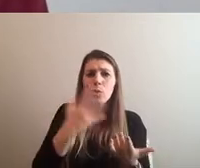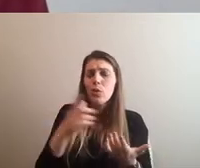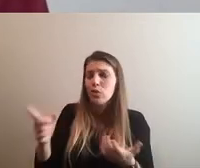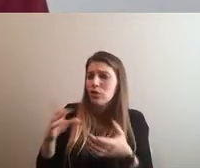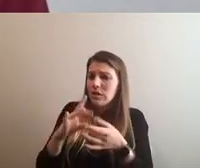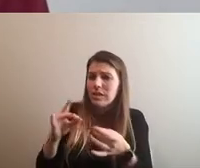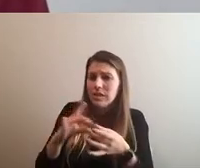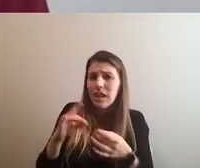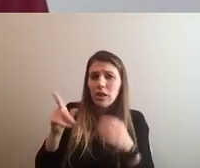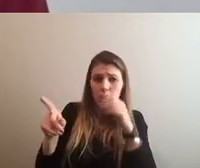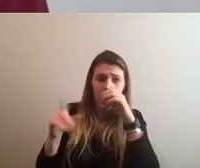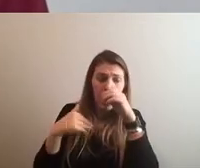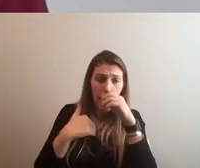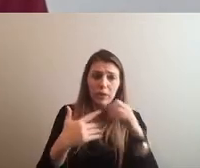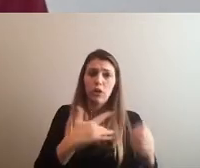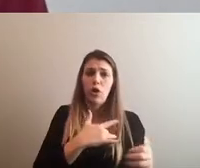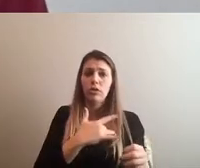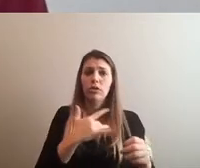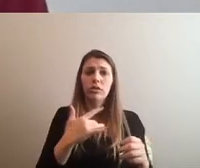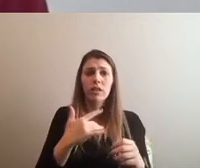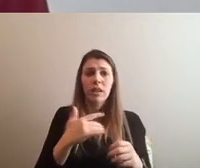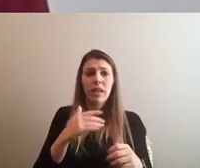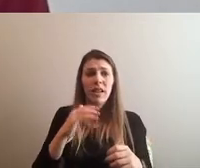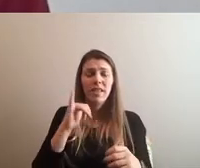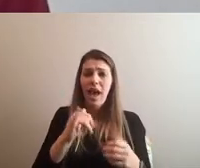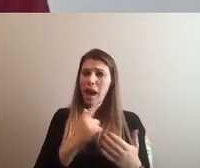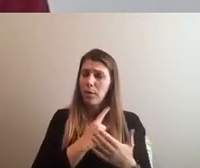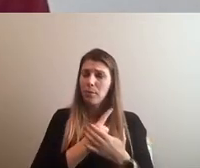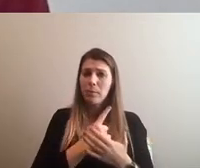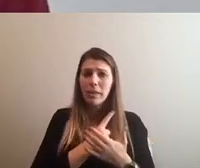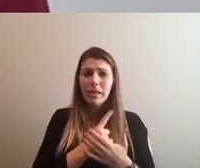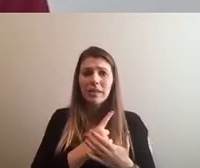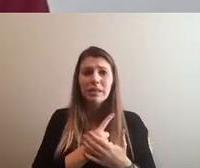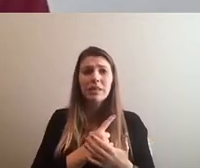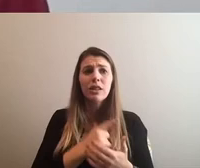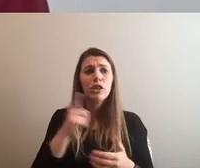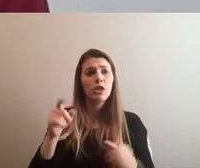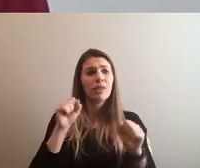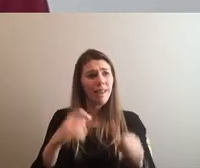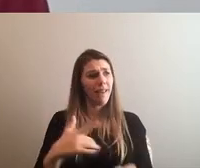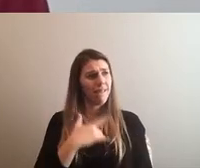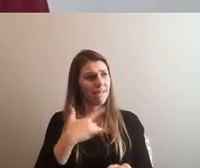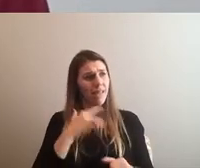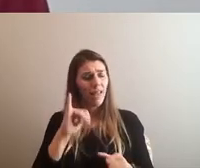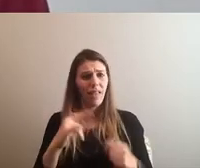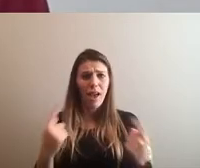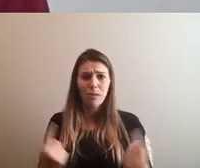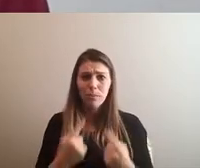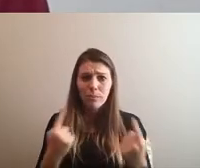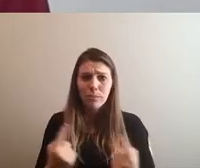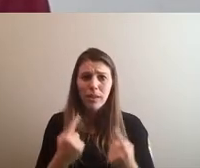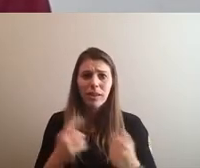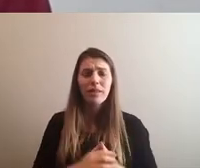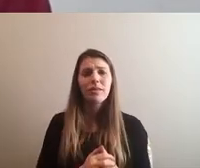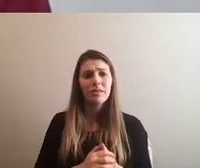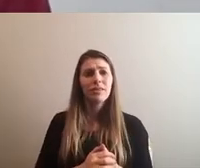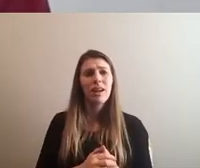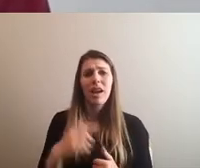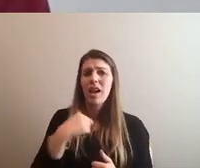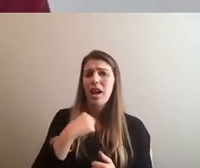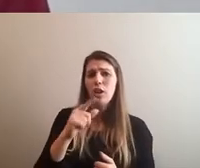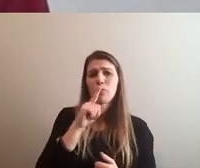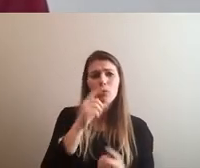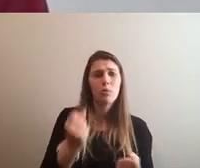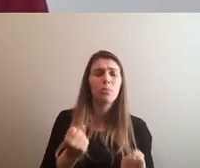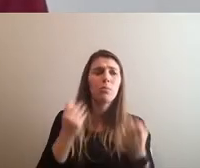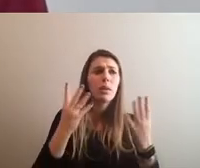has also got heart that beats she could also feel that pain and I'm sure there are a number